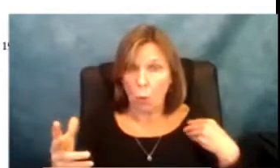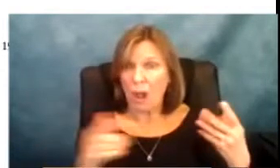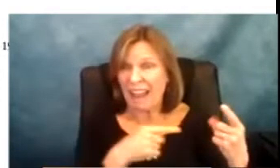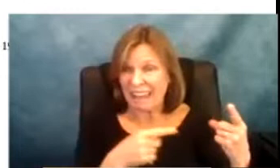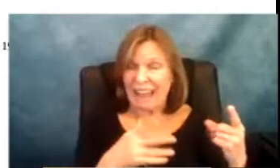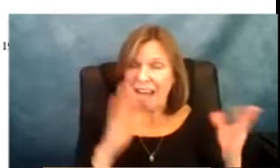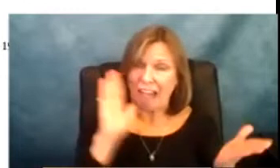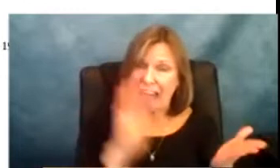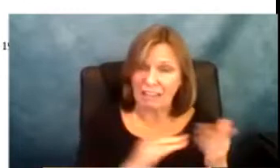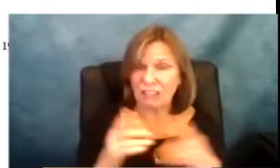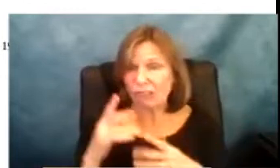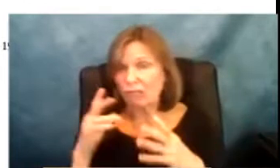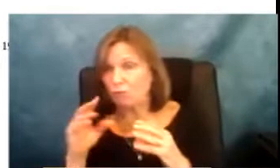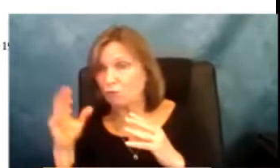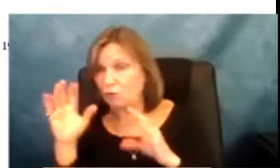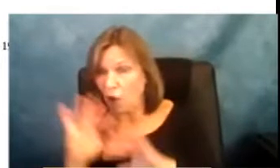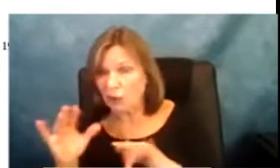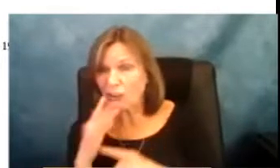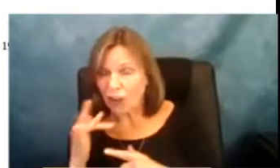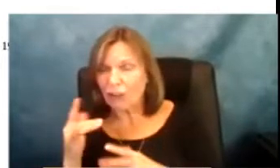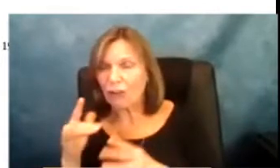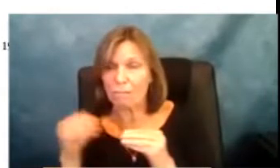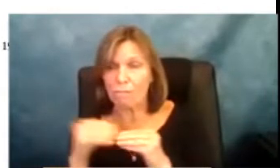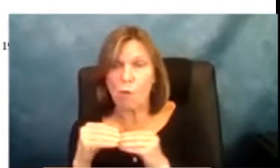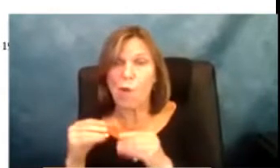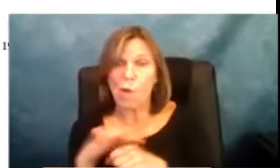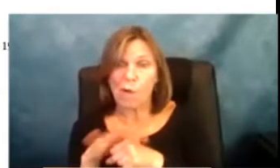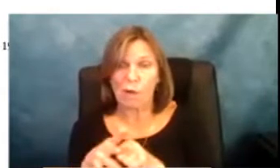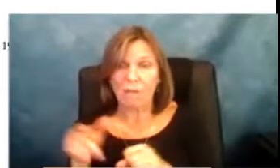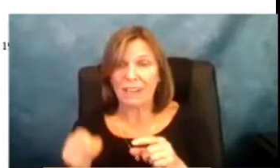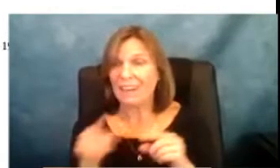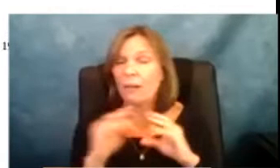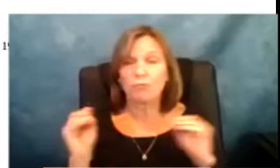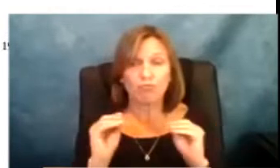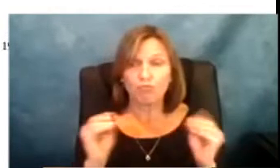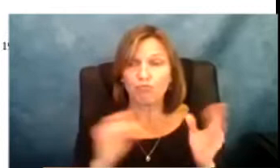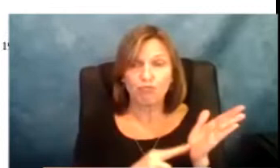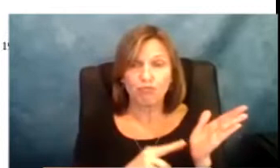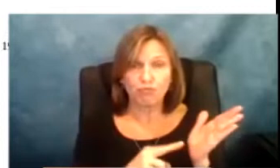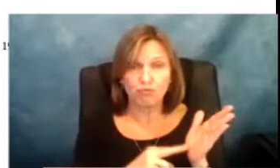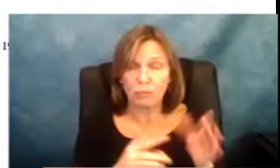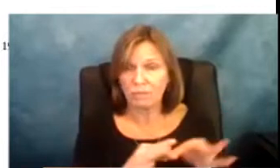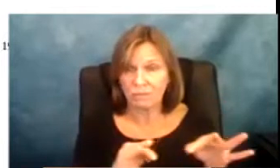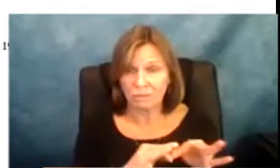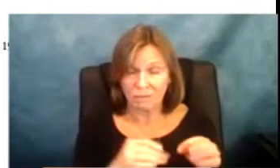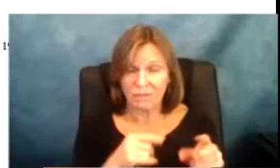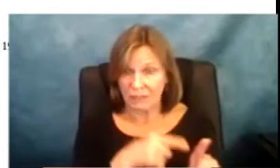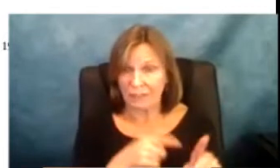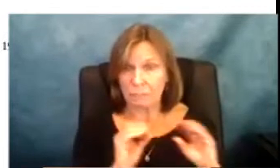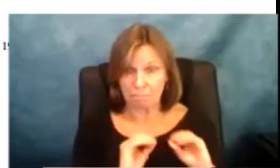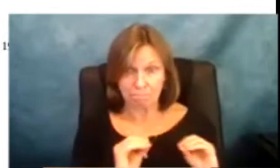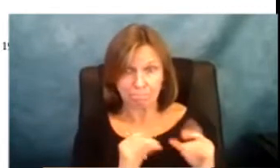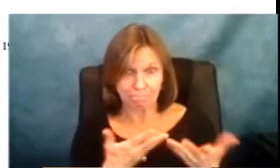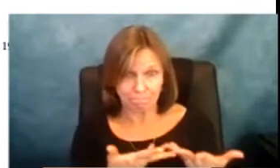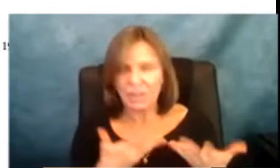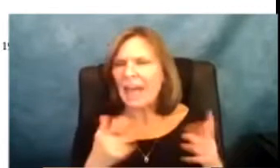cases. Counties for which we don't have data or where there are no nursing facilities are shaded gray. This first map represents, or the